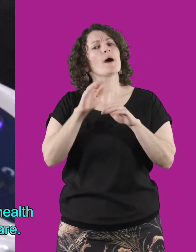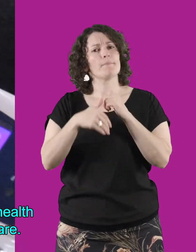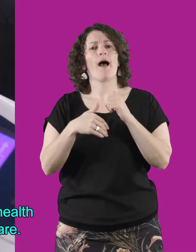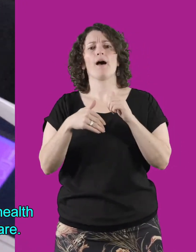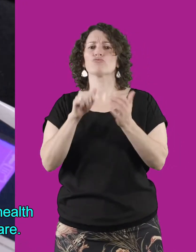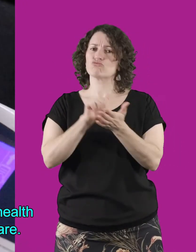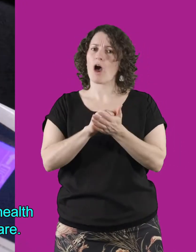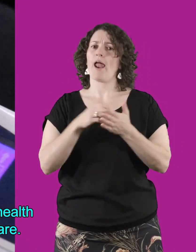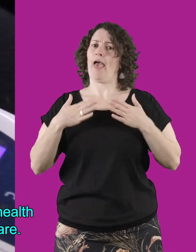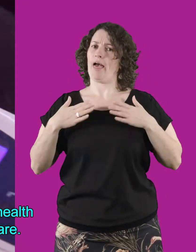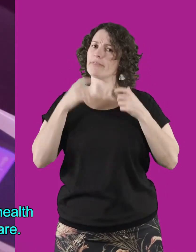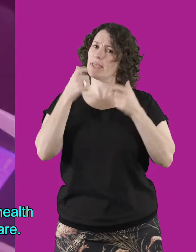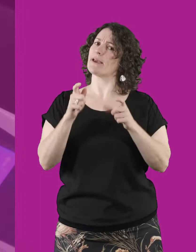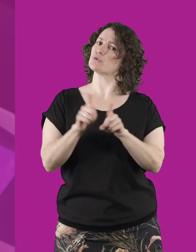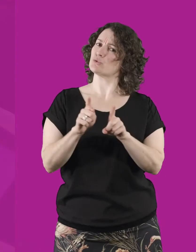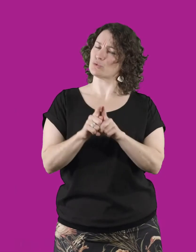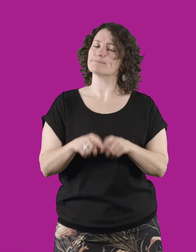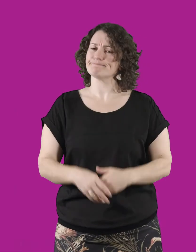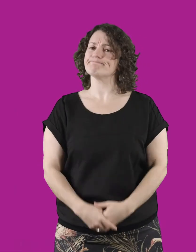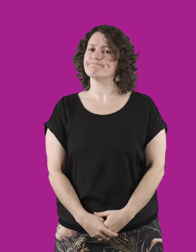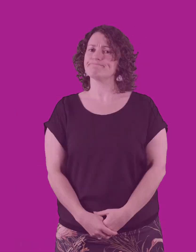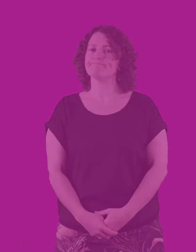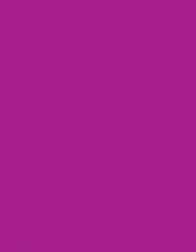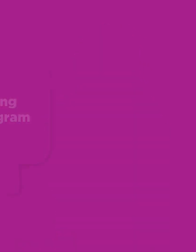health and proper care.